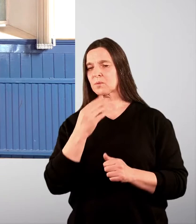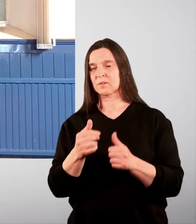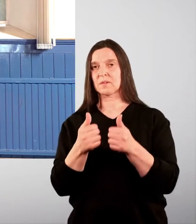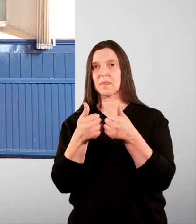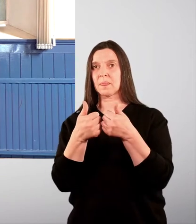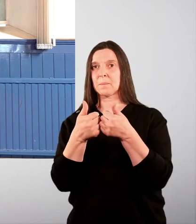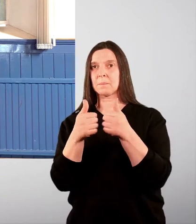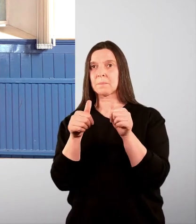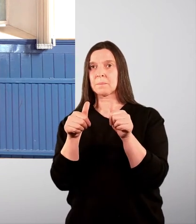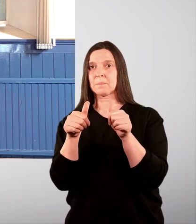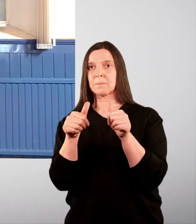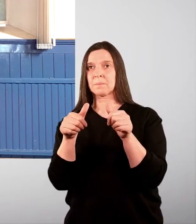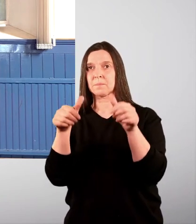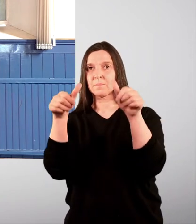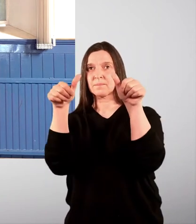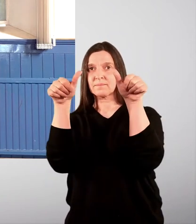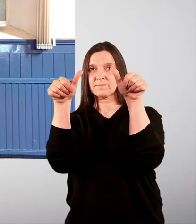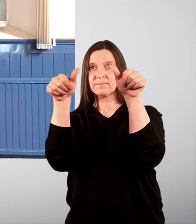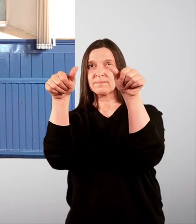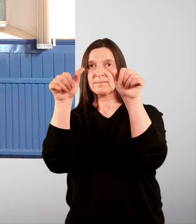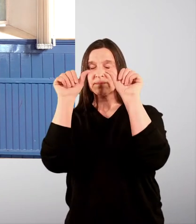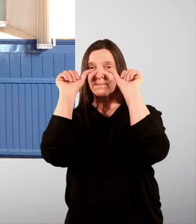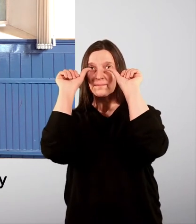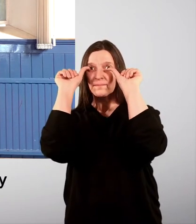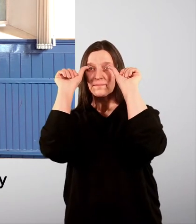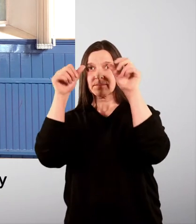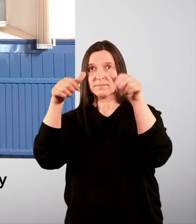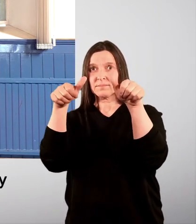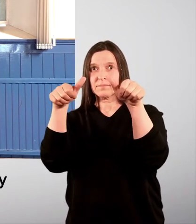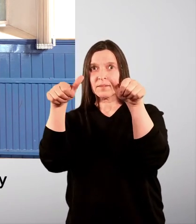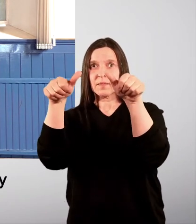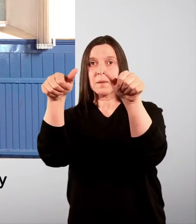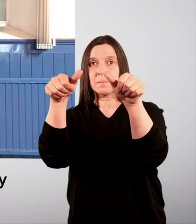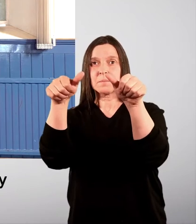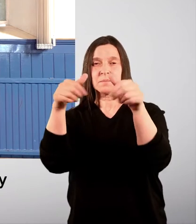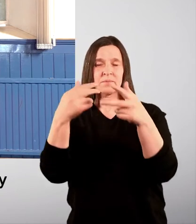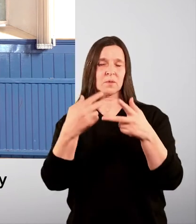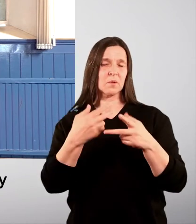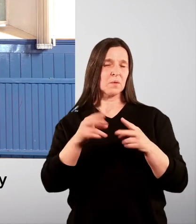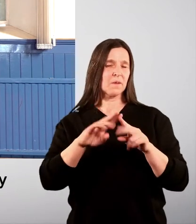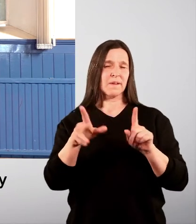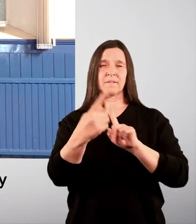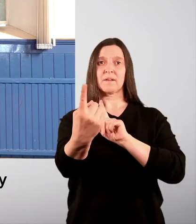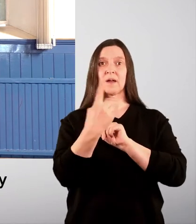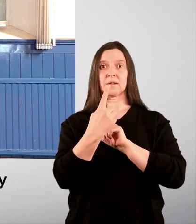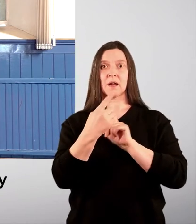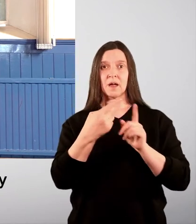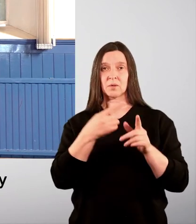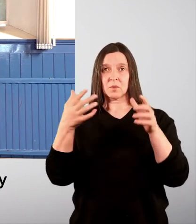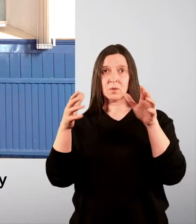either. It's a very small point of the eye and a very small finger. So to get in there, it's quite